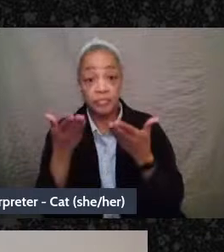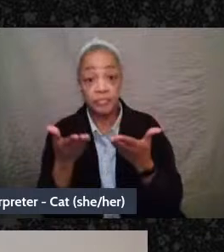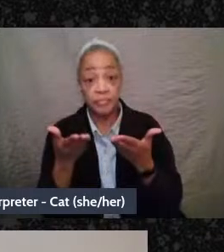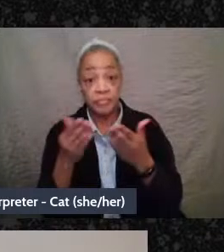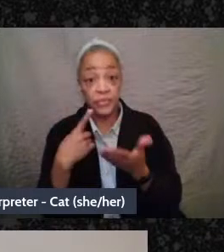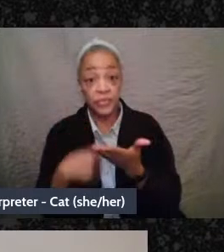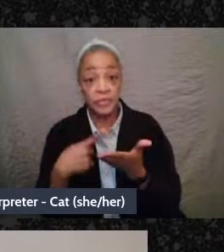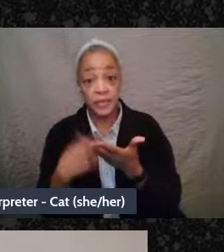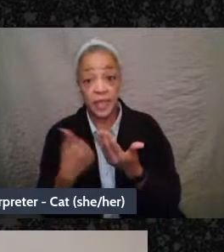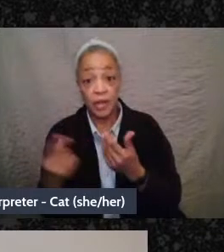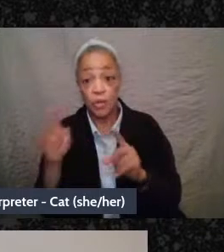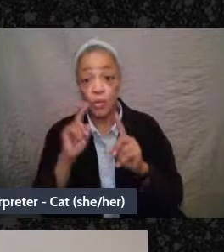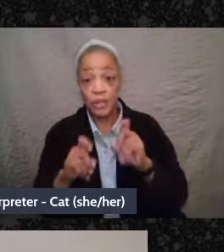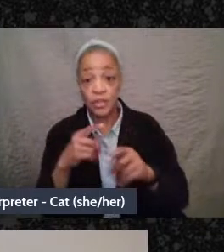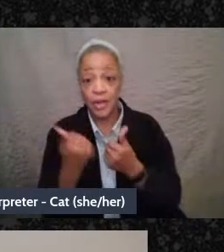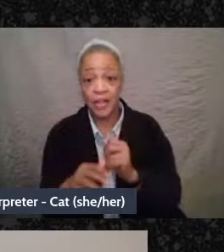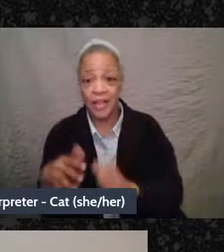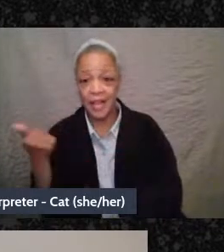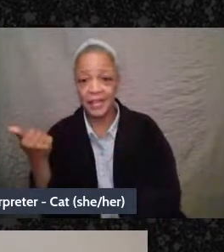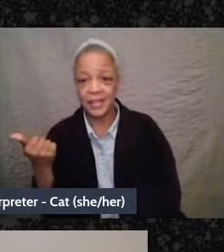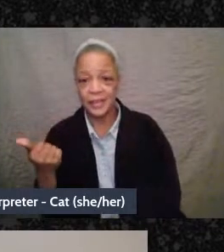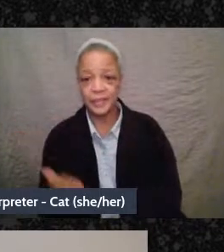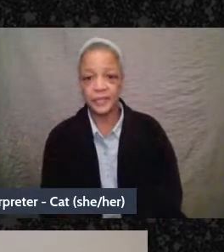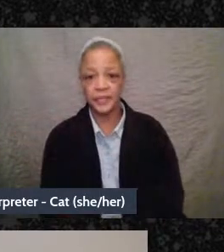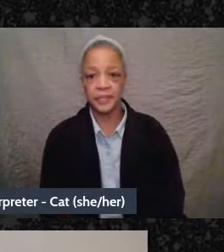us, or anything else that's been said.